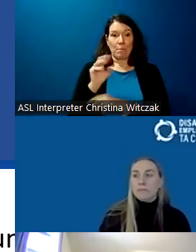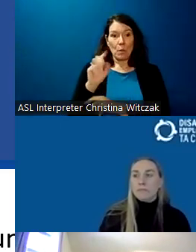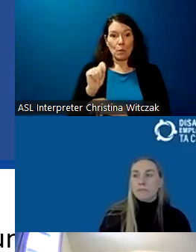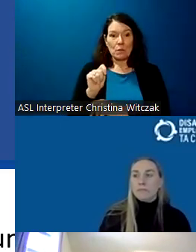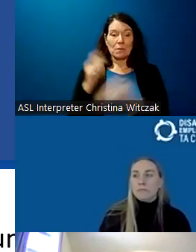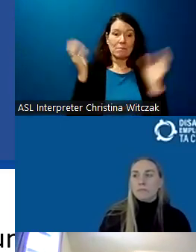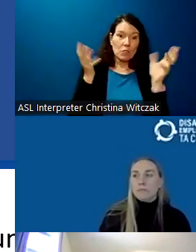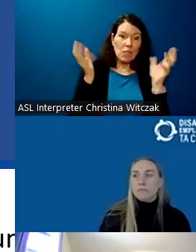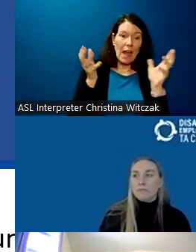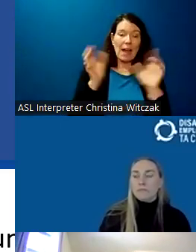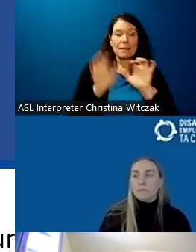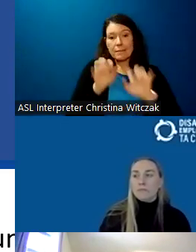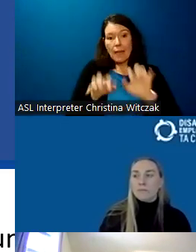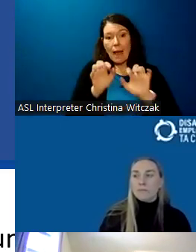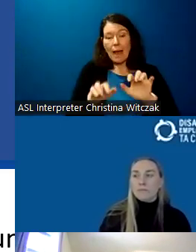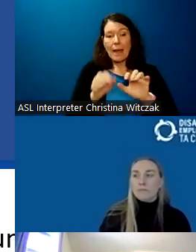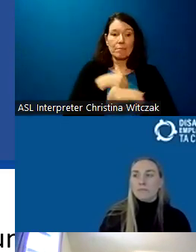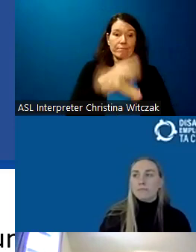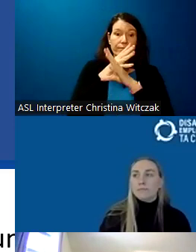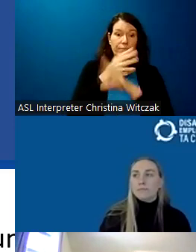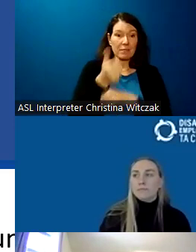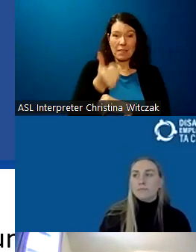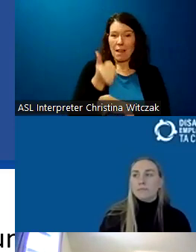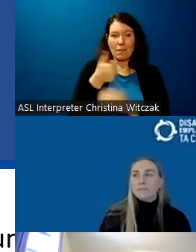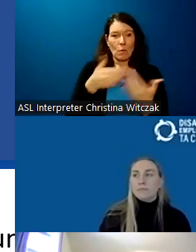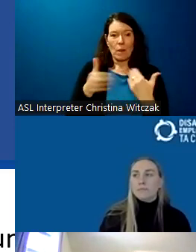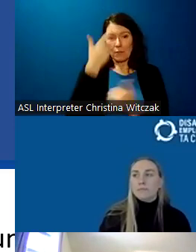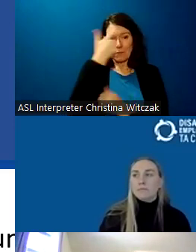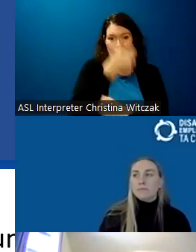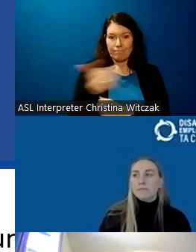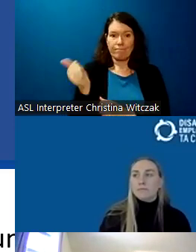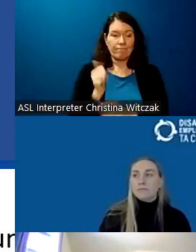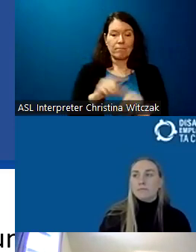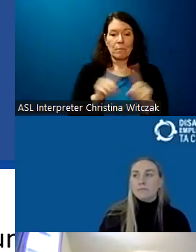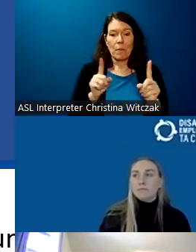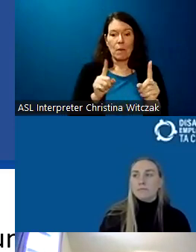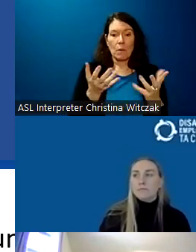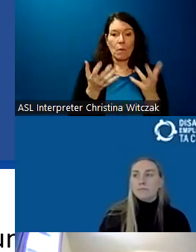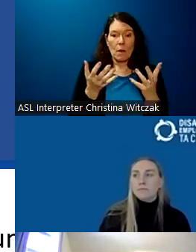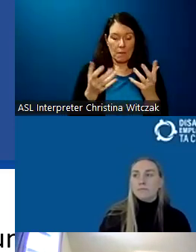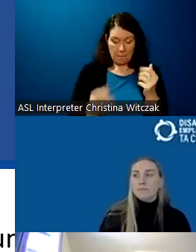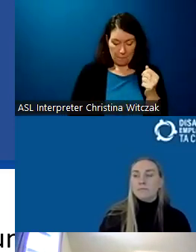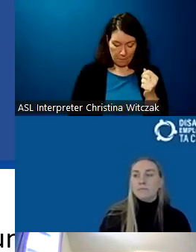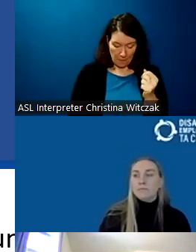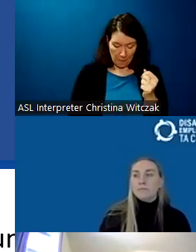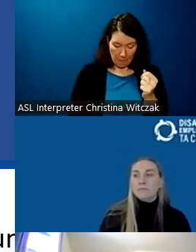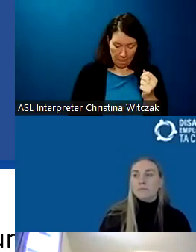You can type it in the chat, whatever you're most comfortable with. But we really anticipate an